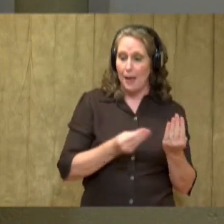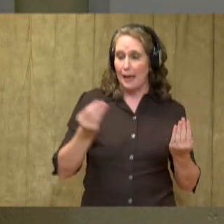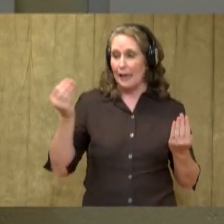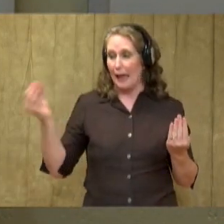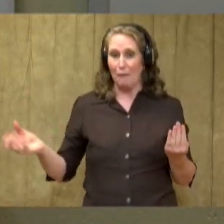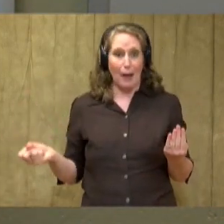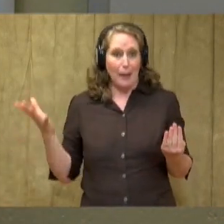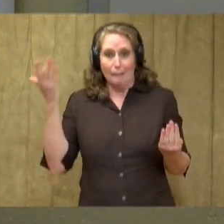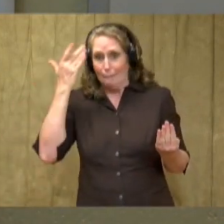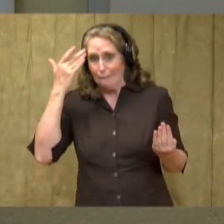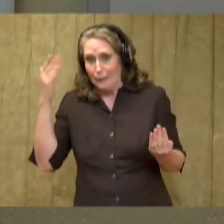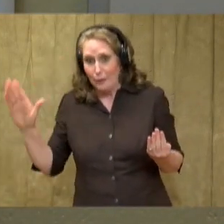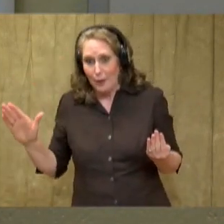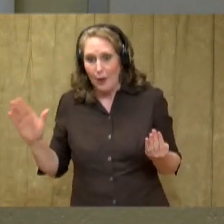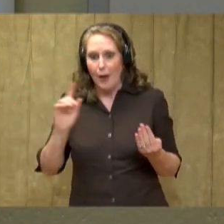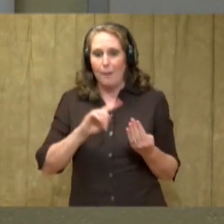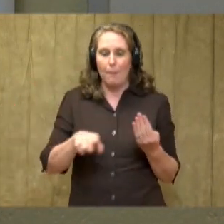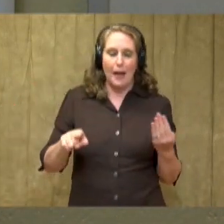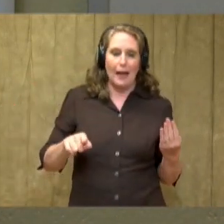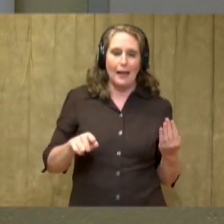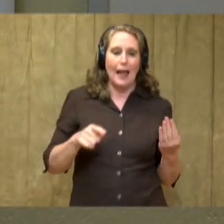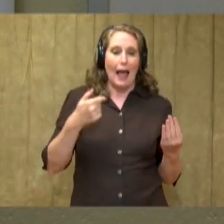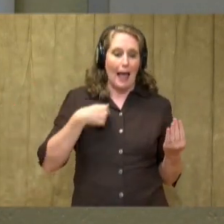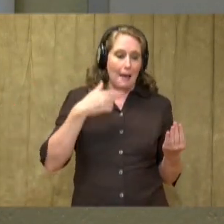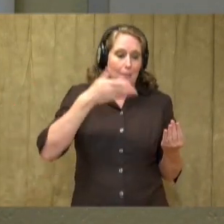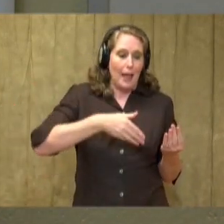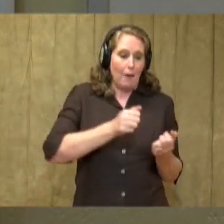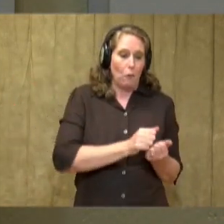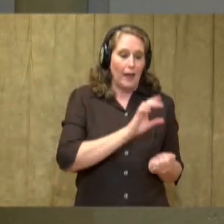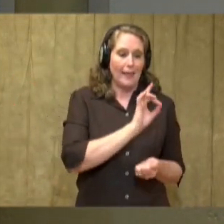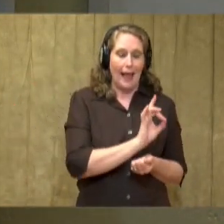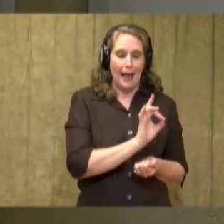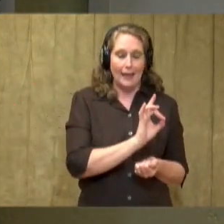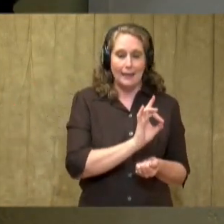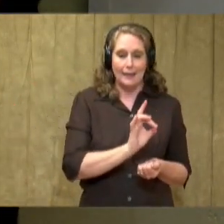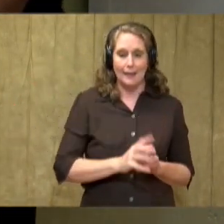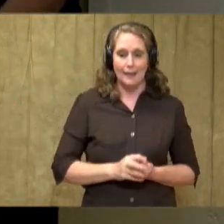what I gave away, but I'm ending with 8.